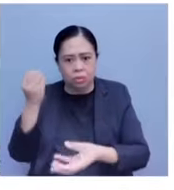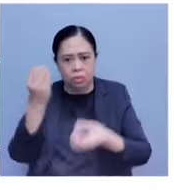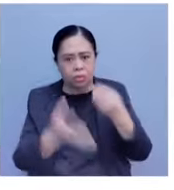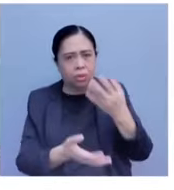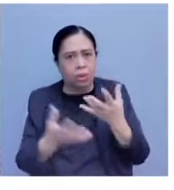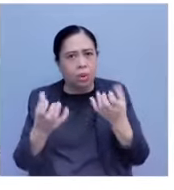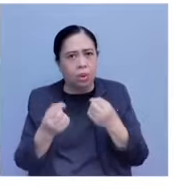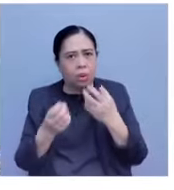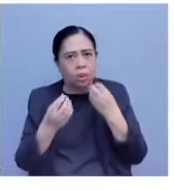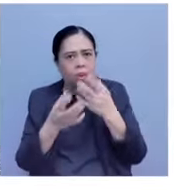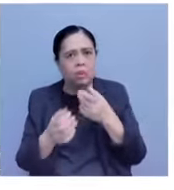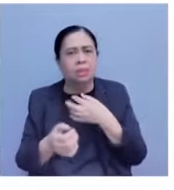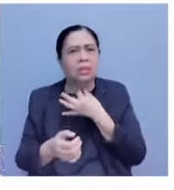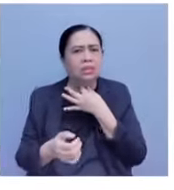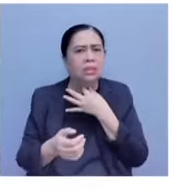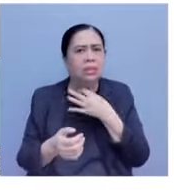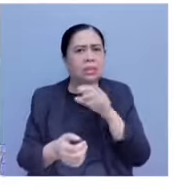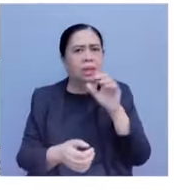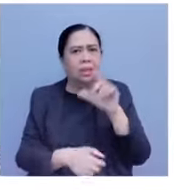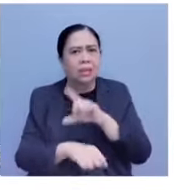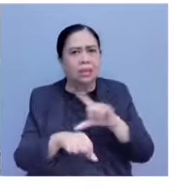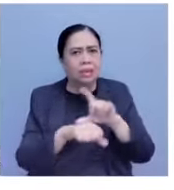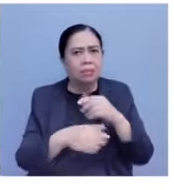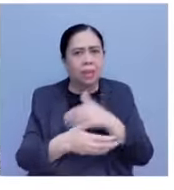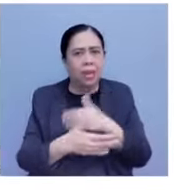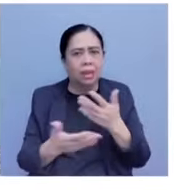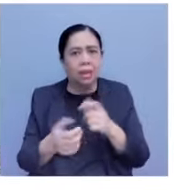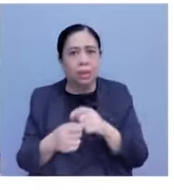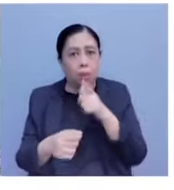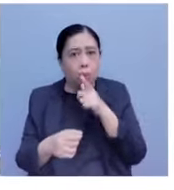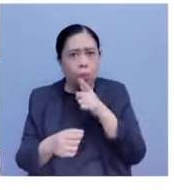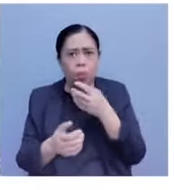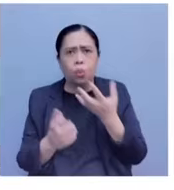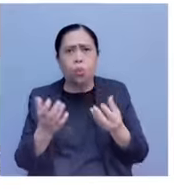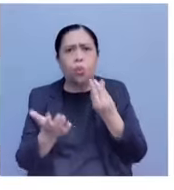to inquire from Land Bank and DBP. Were depositors' money